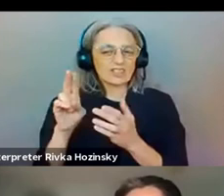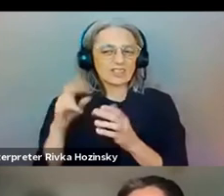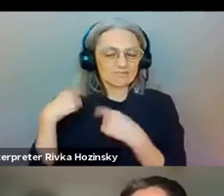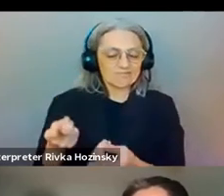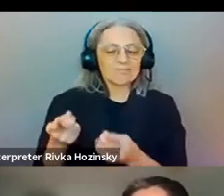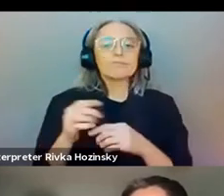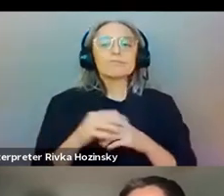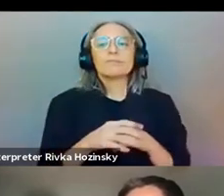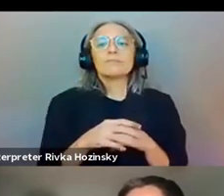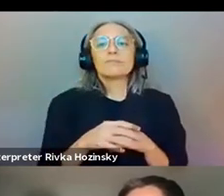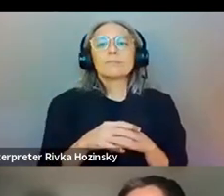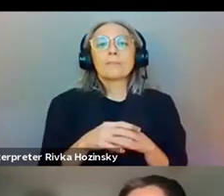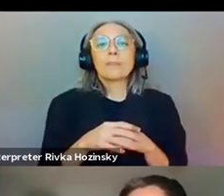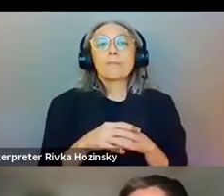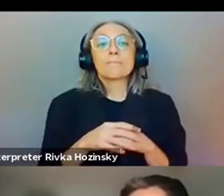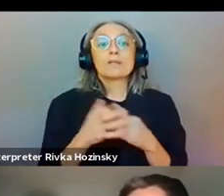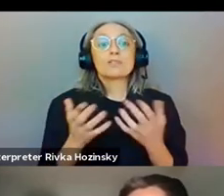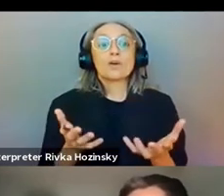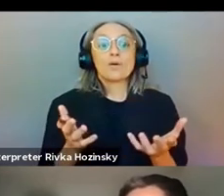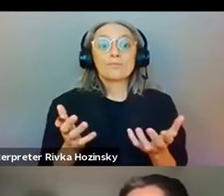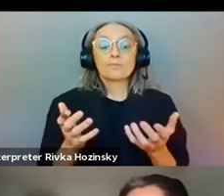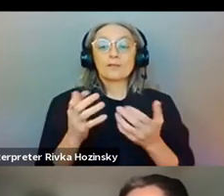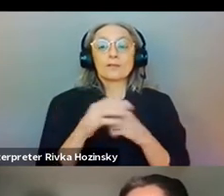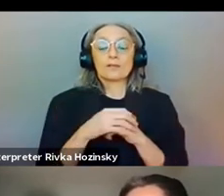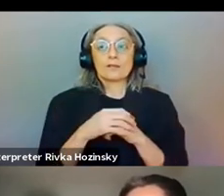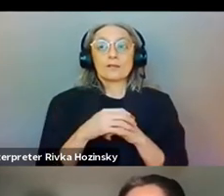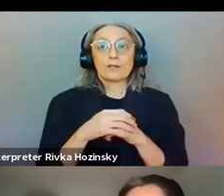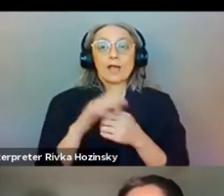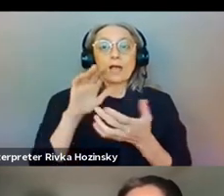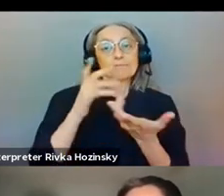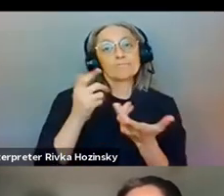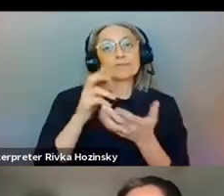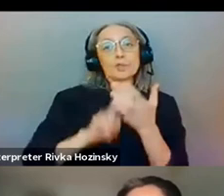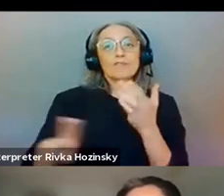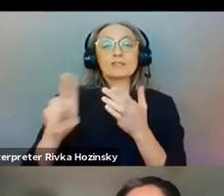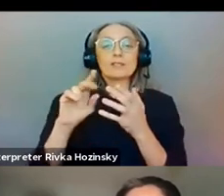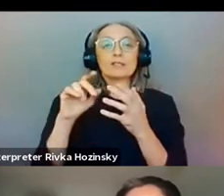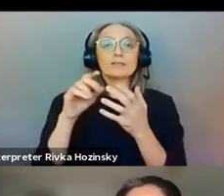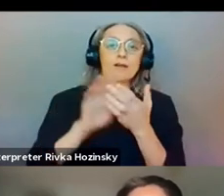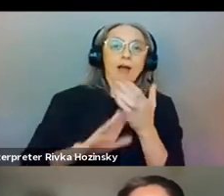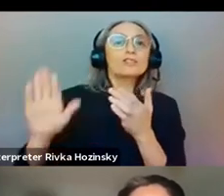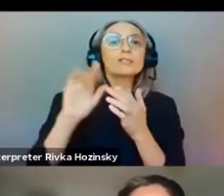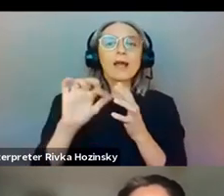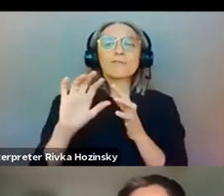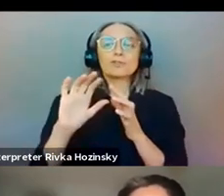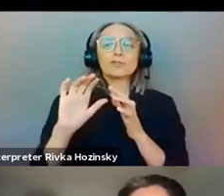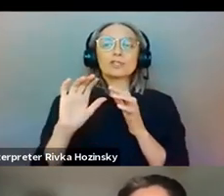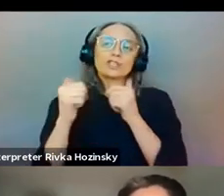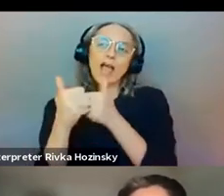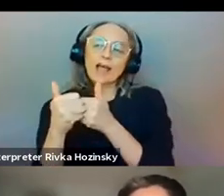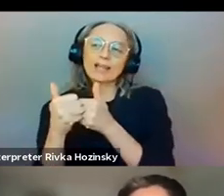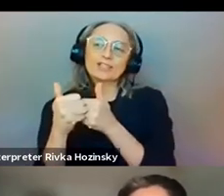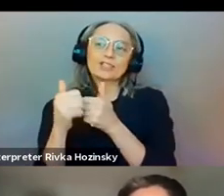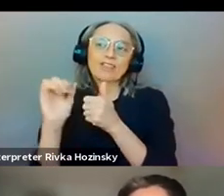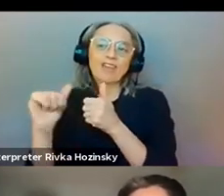that the academic challenges to pushing the notion of decolonization.